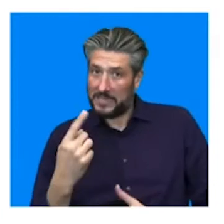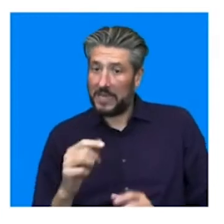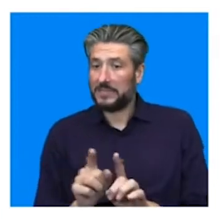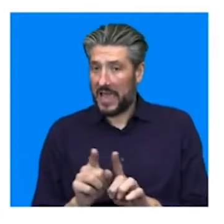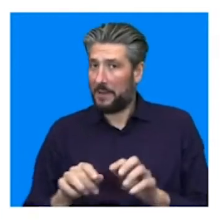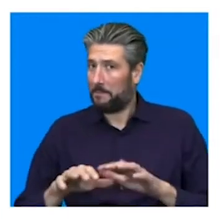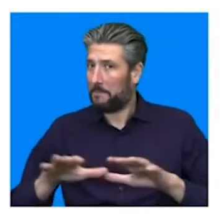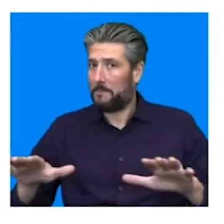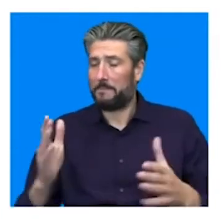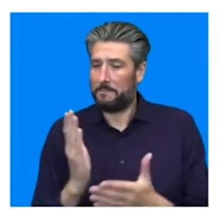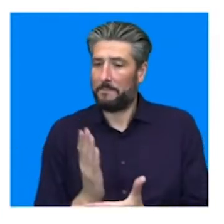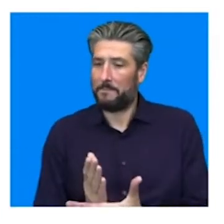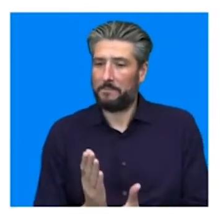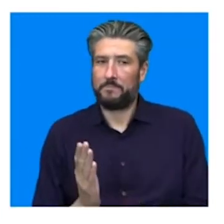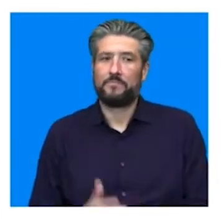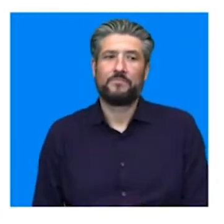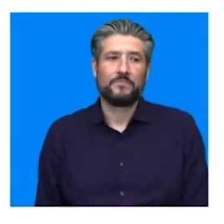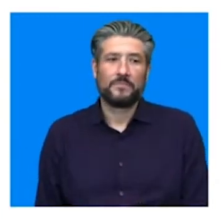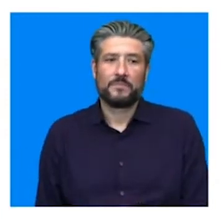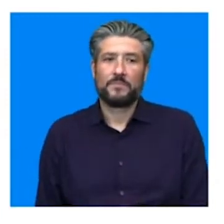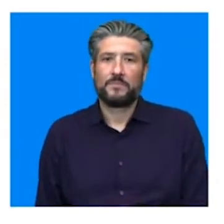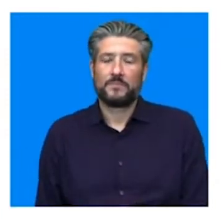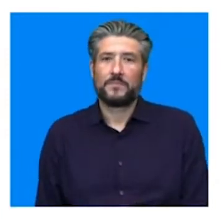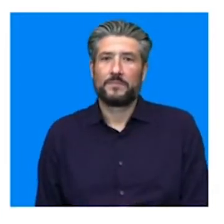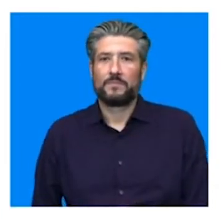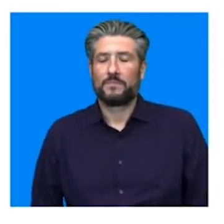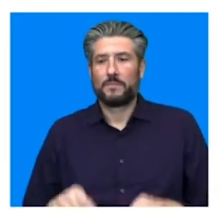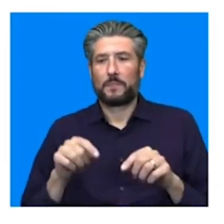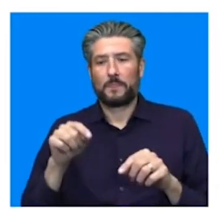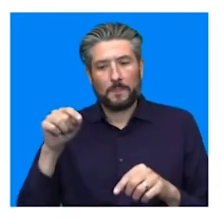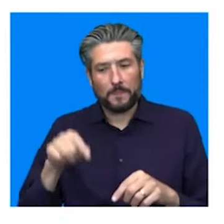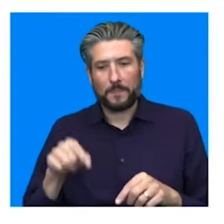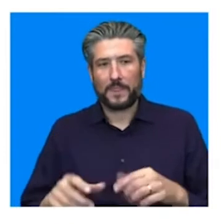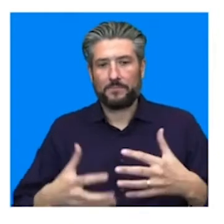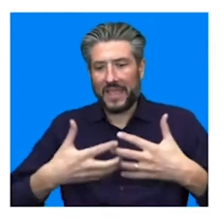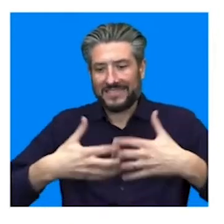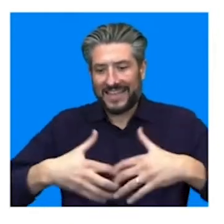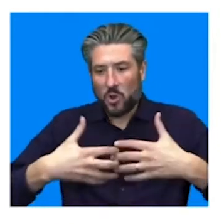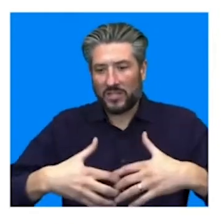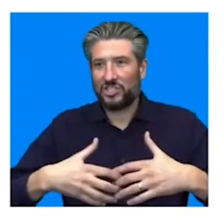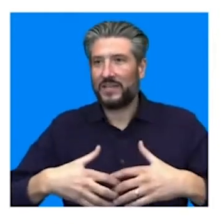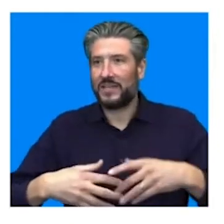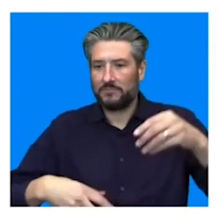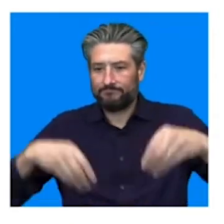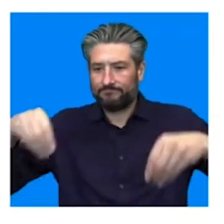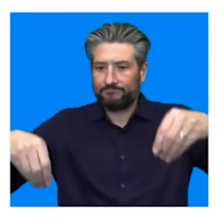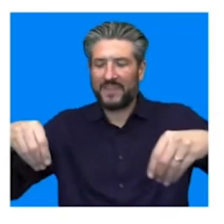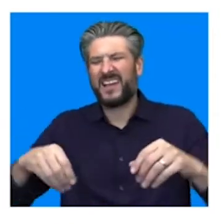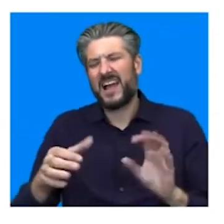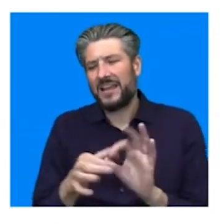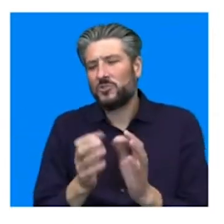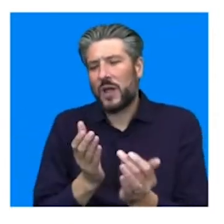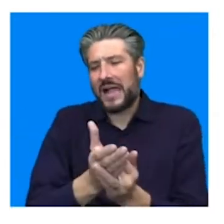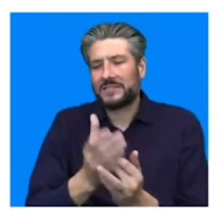have fertilized this technology in the accessibility field, but we can take some of those benefits and provide them to everyone.